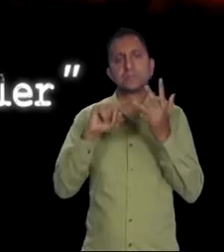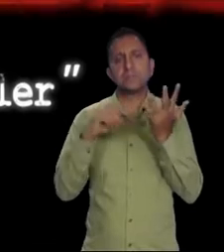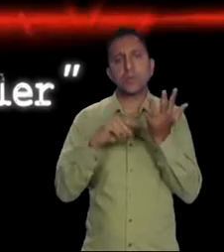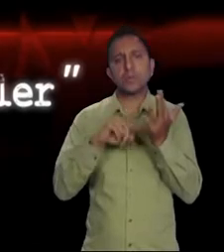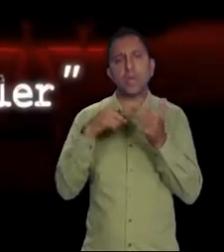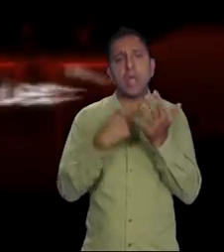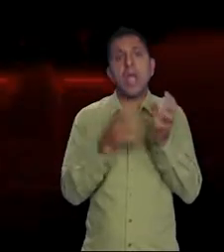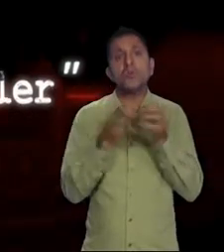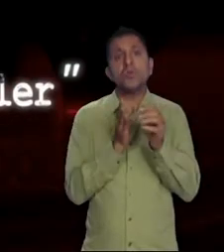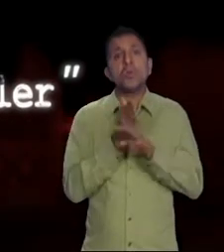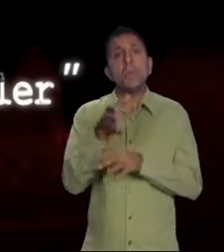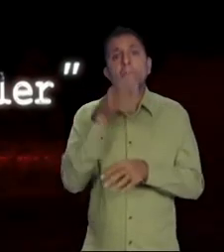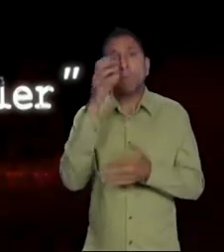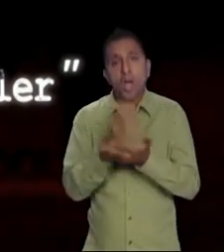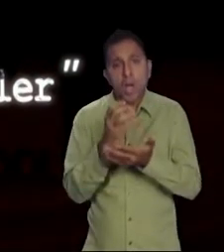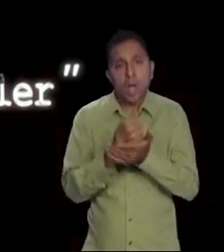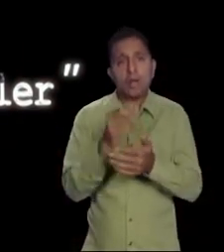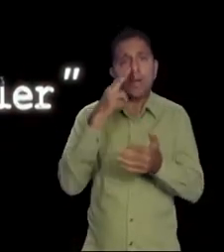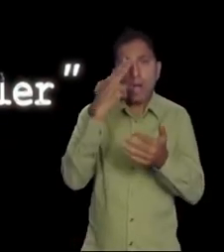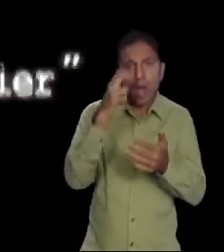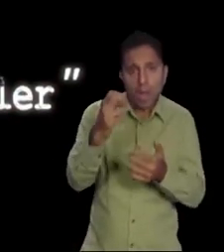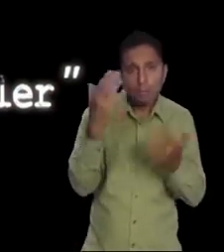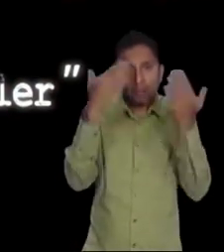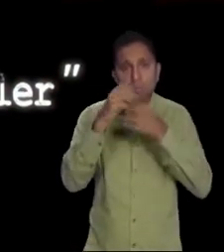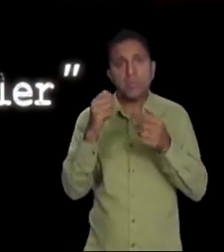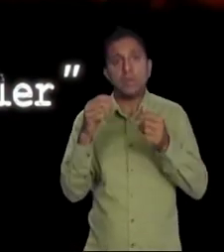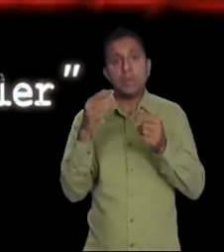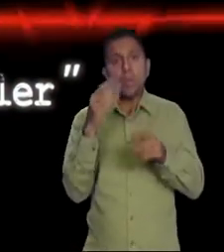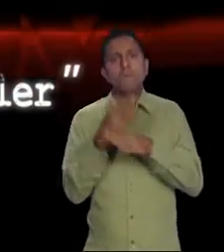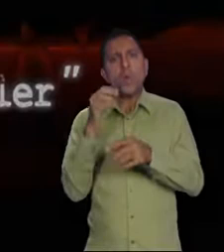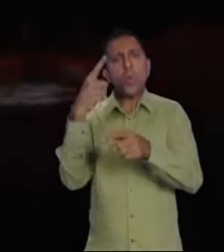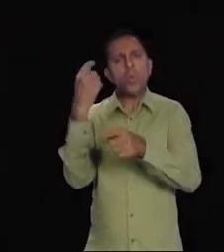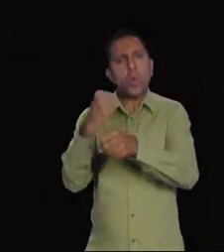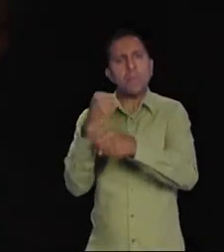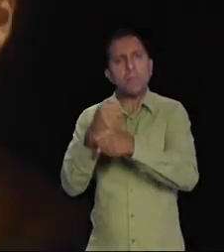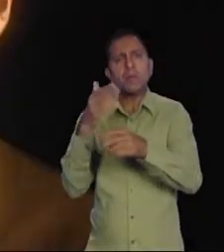or military personnel who can be compromised using booze, drugs or sex.